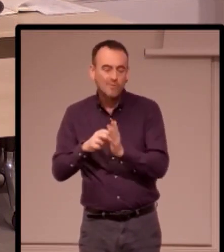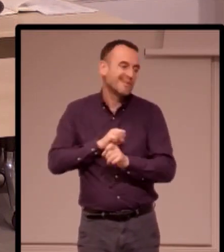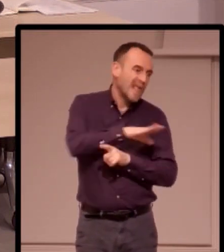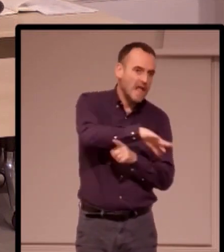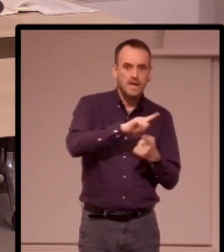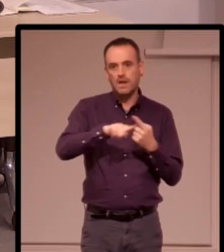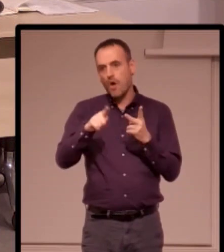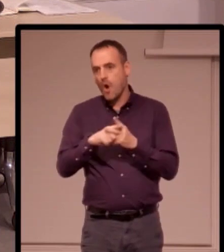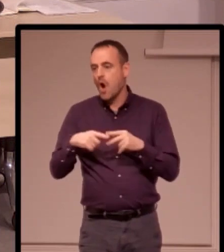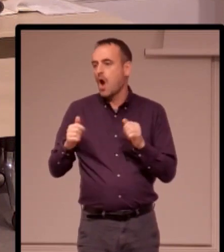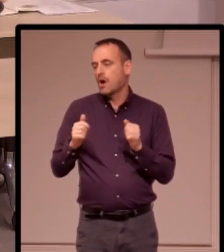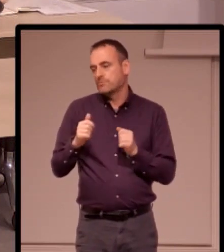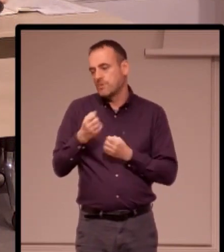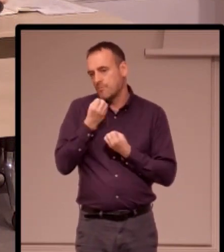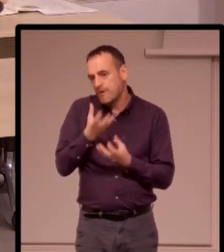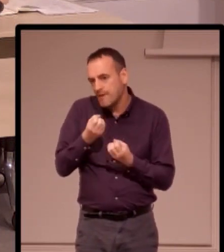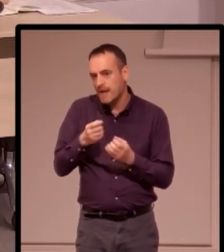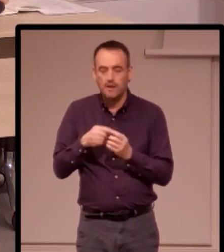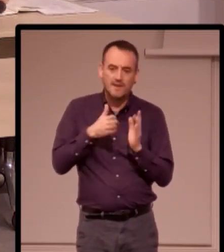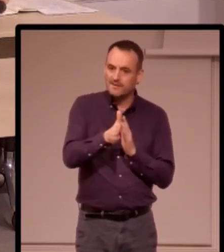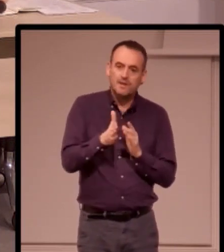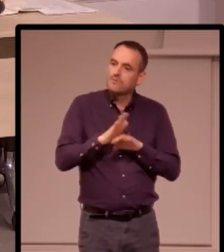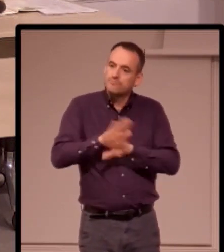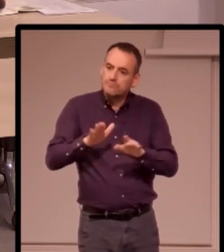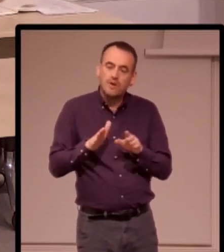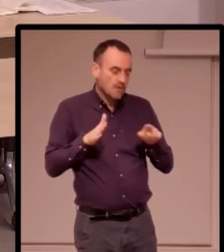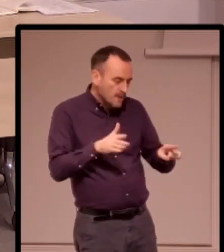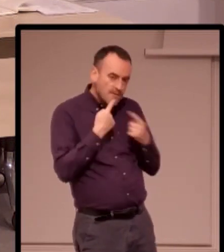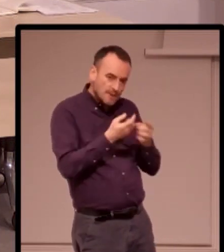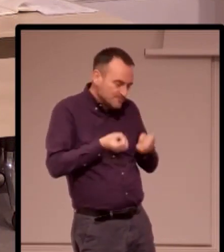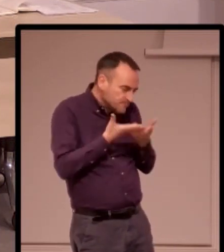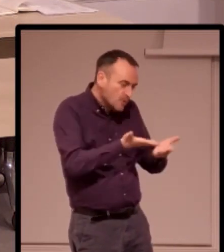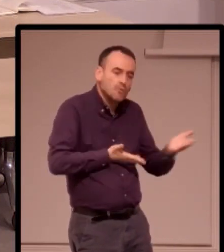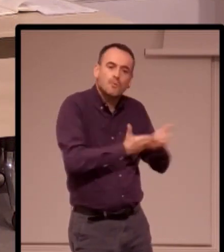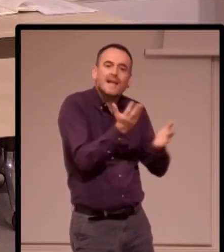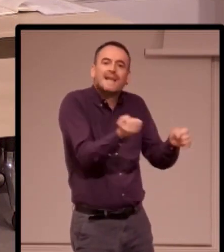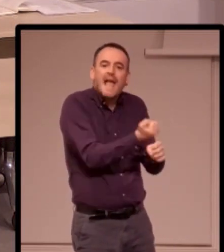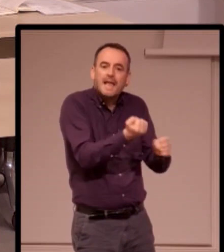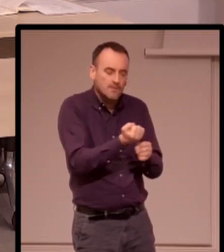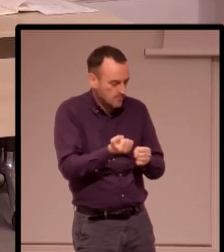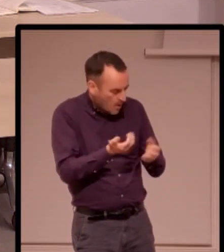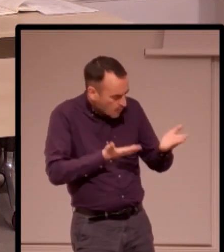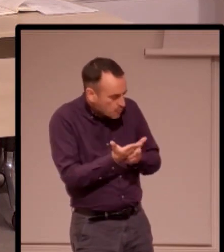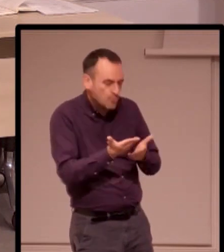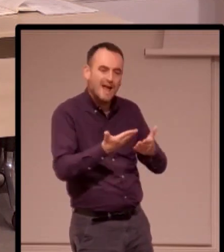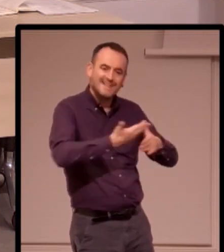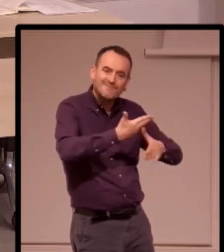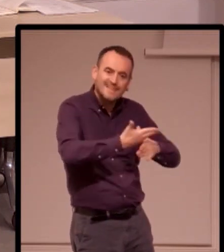and briefings. So we do it all through games and activities, and that's kind of the way that we manage that.